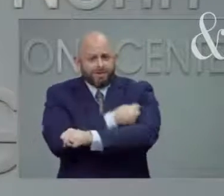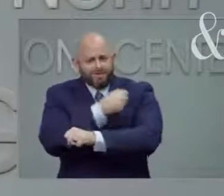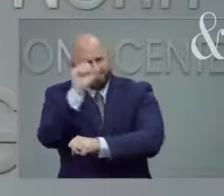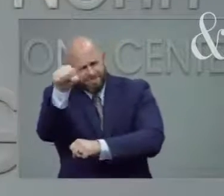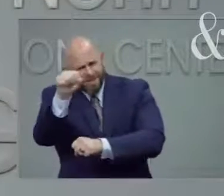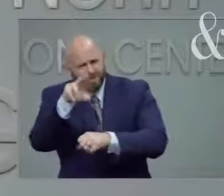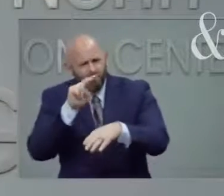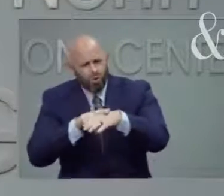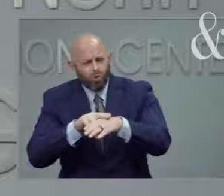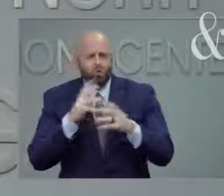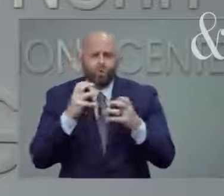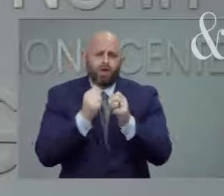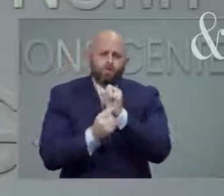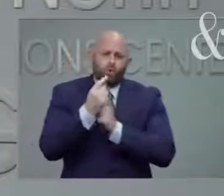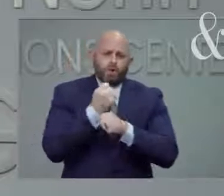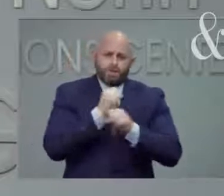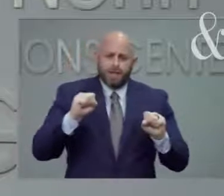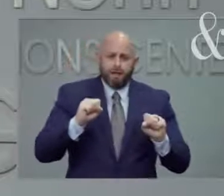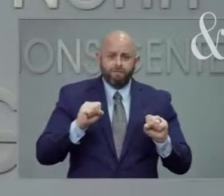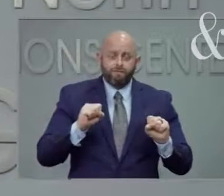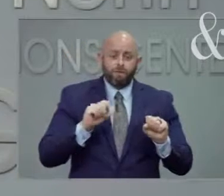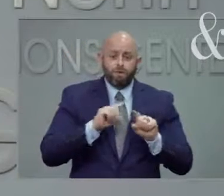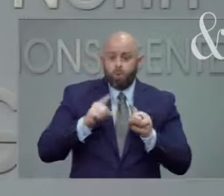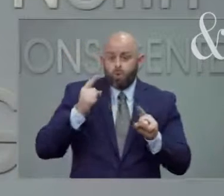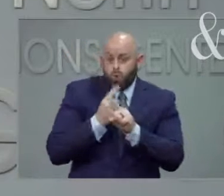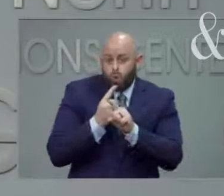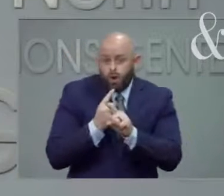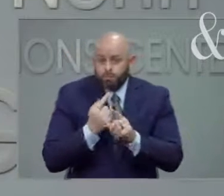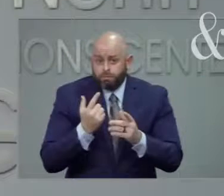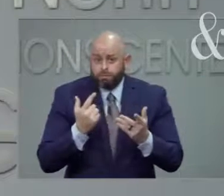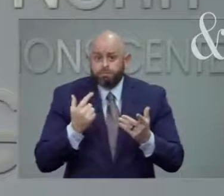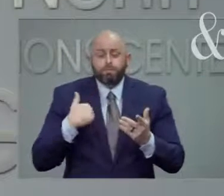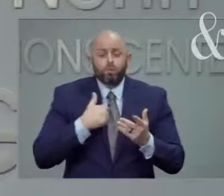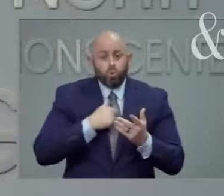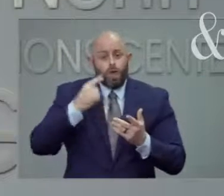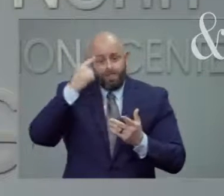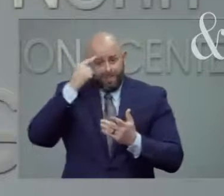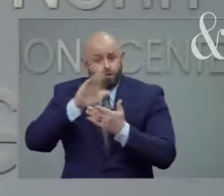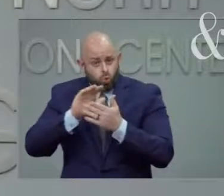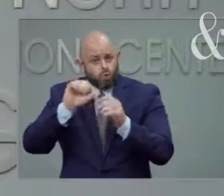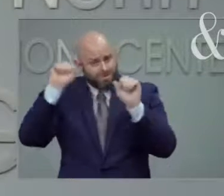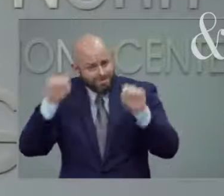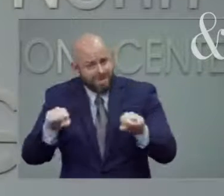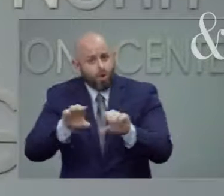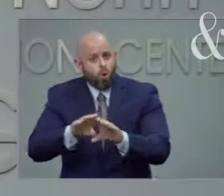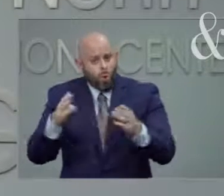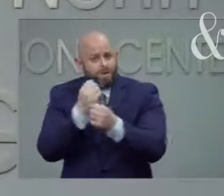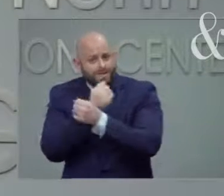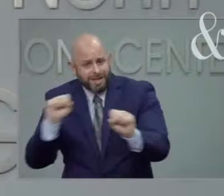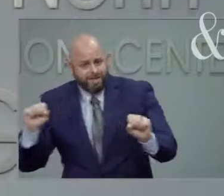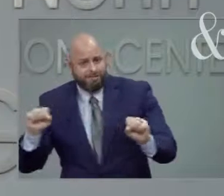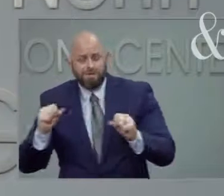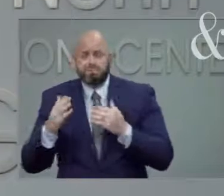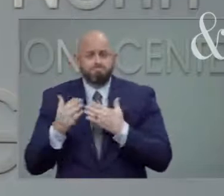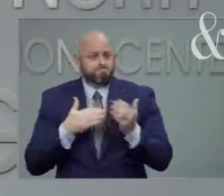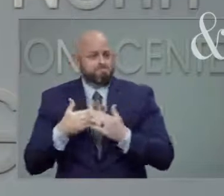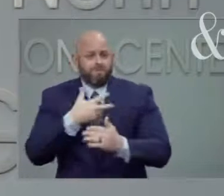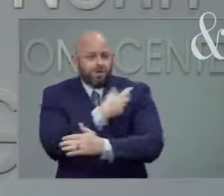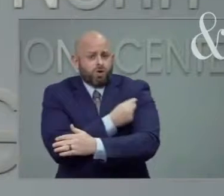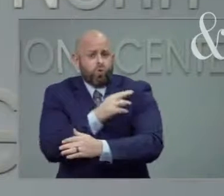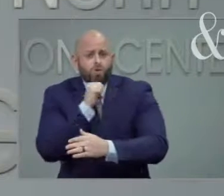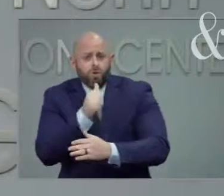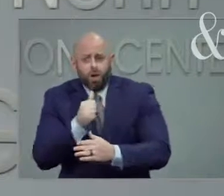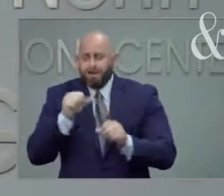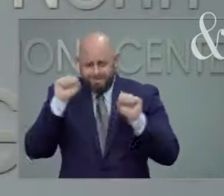be safer. But you're right. We believe schools can open safely right now as long